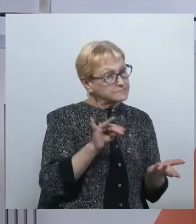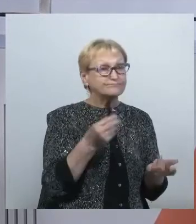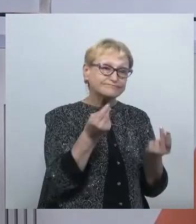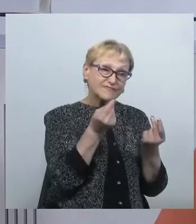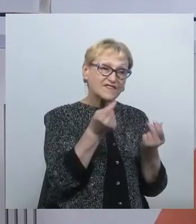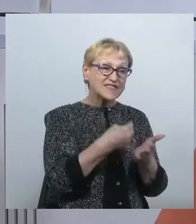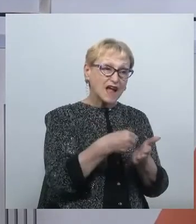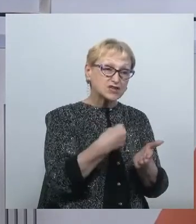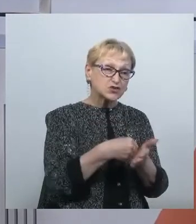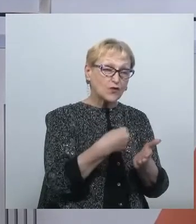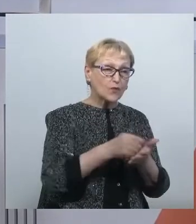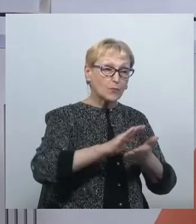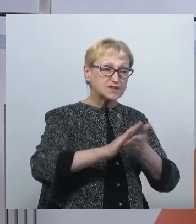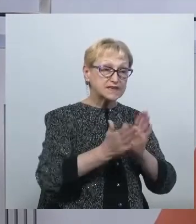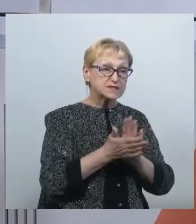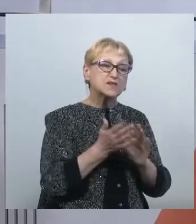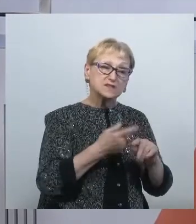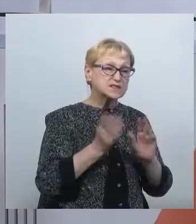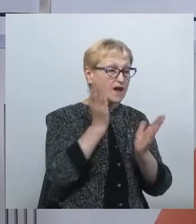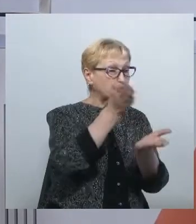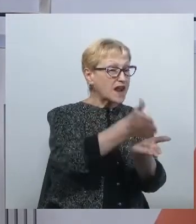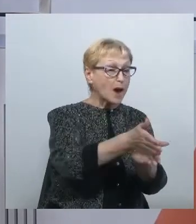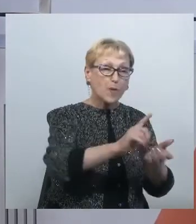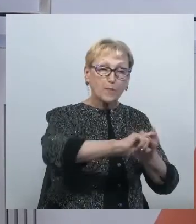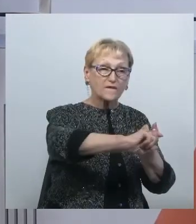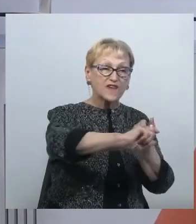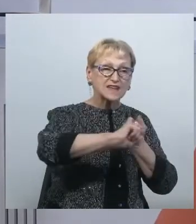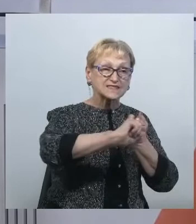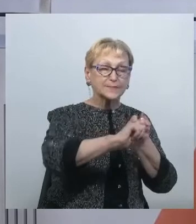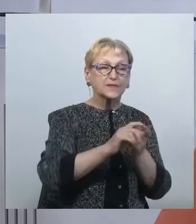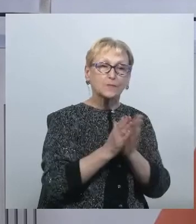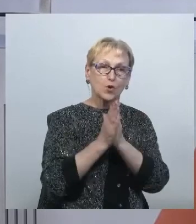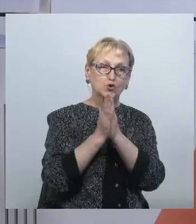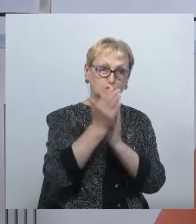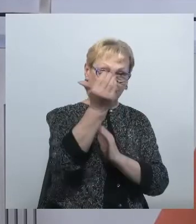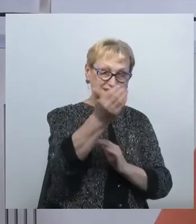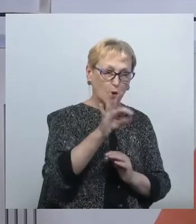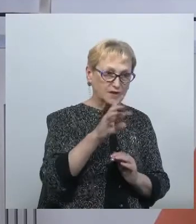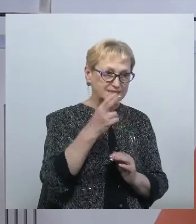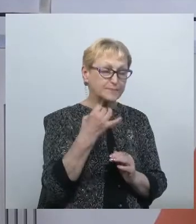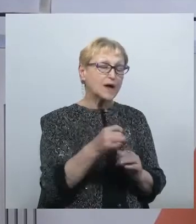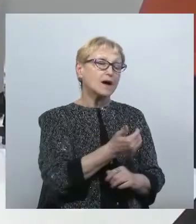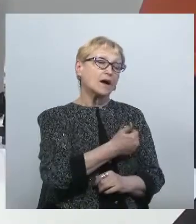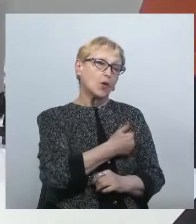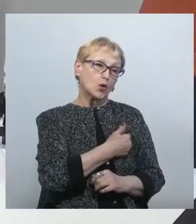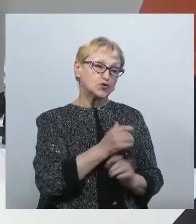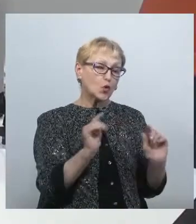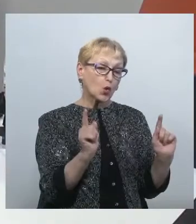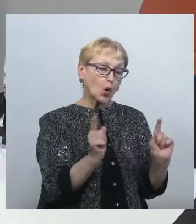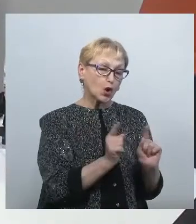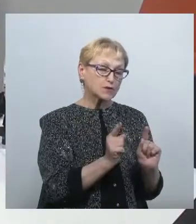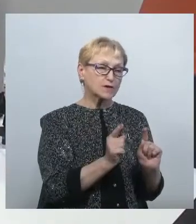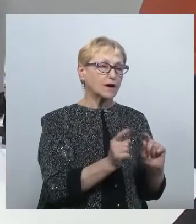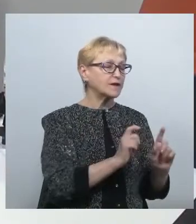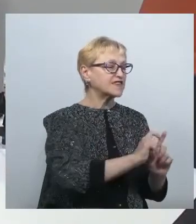the financial position of them? Because I think these things are closely connected.